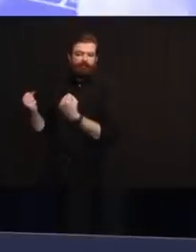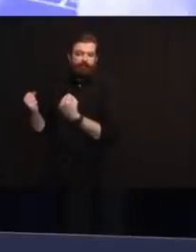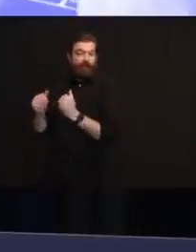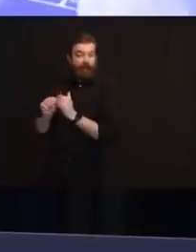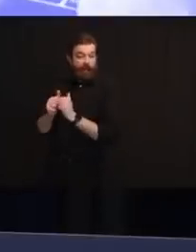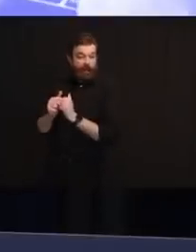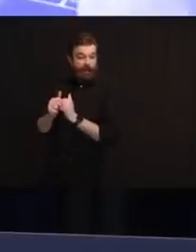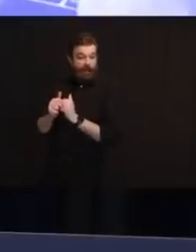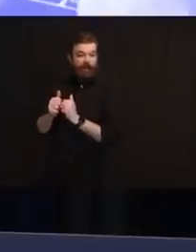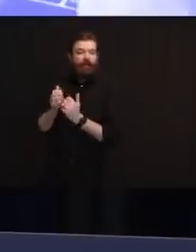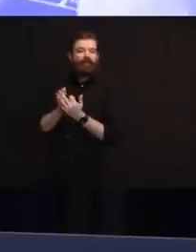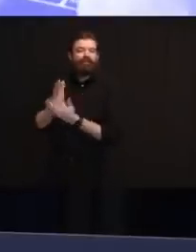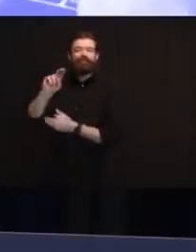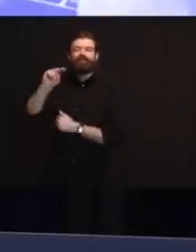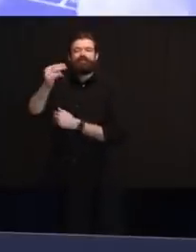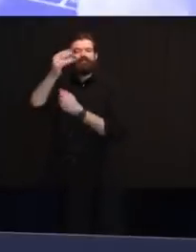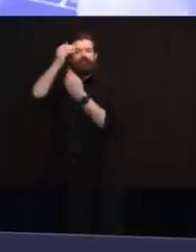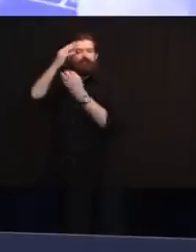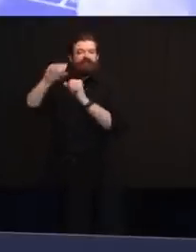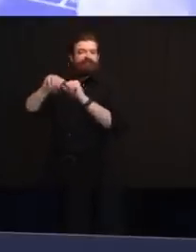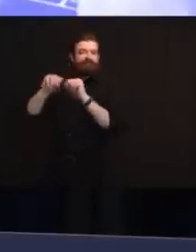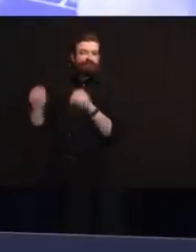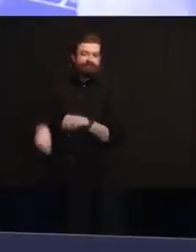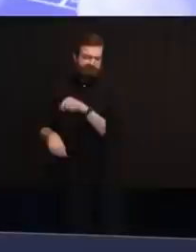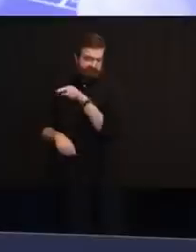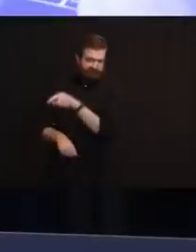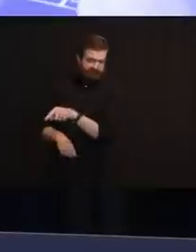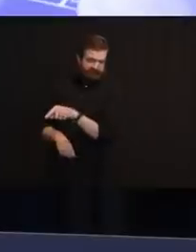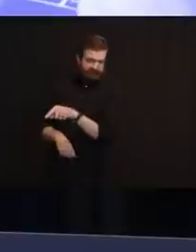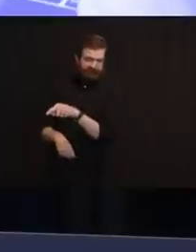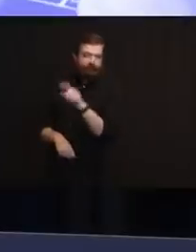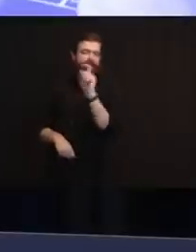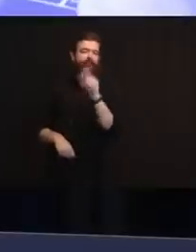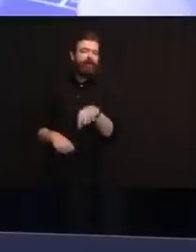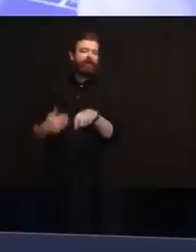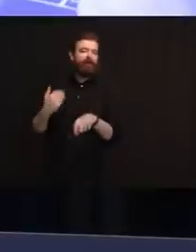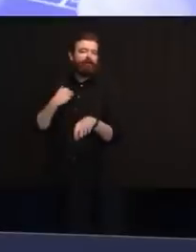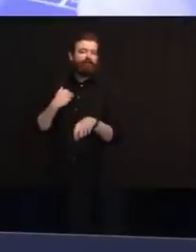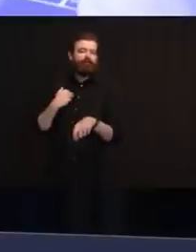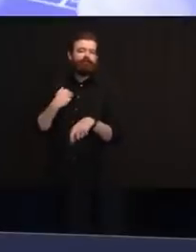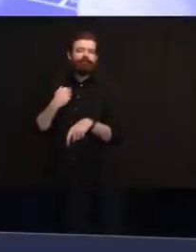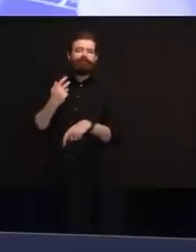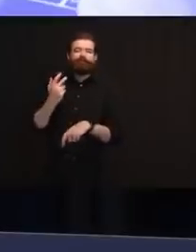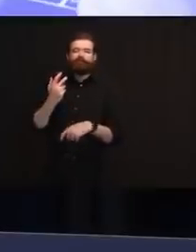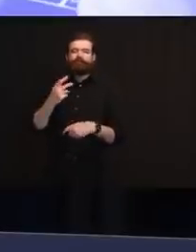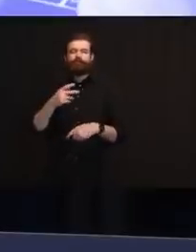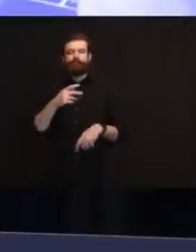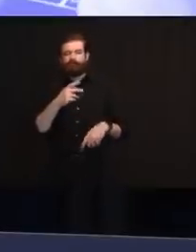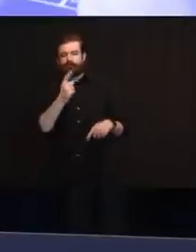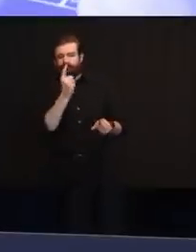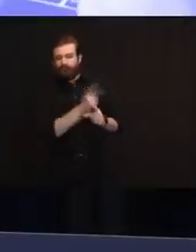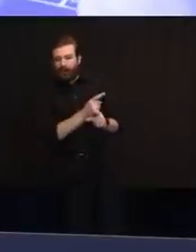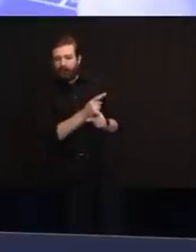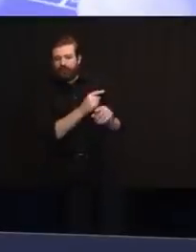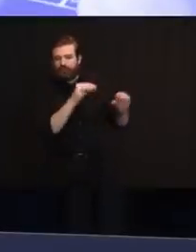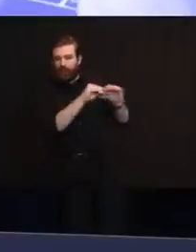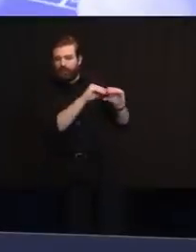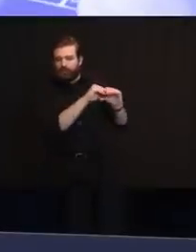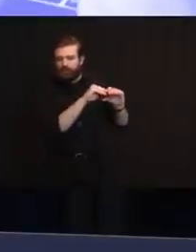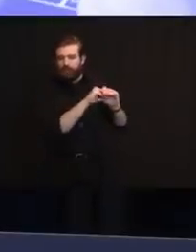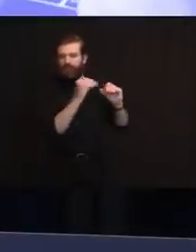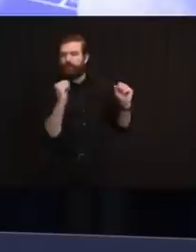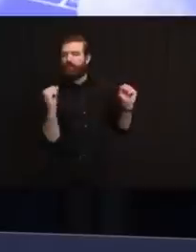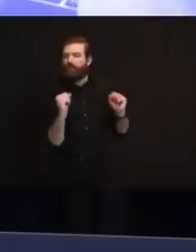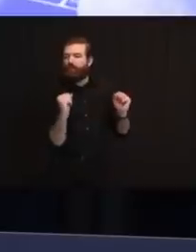the appropriate storage, refrigeration, and handling specific to the vaccine allotment that they are receiving. They